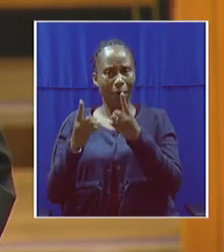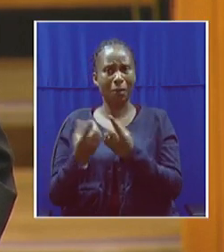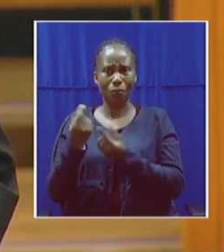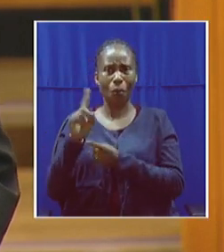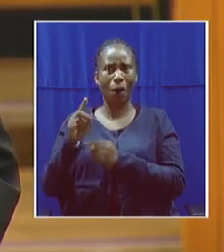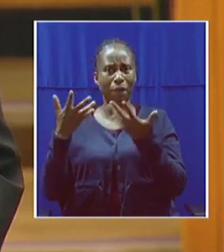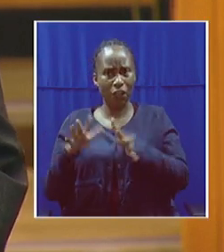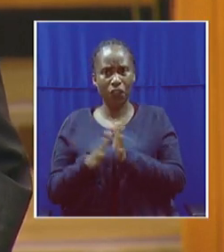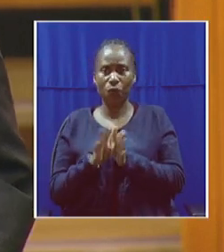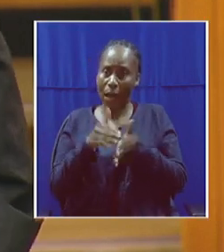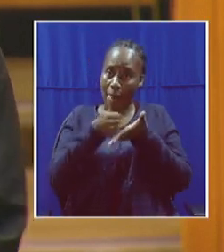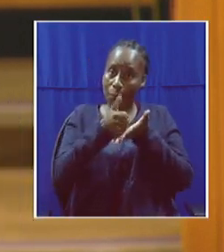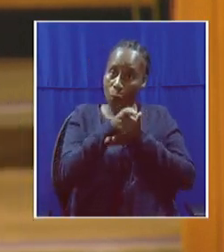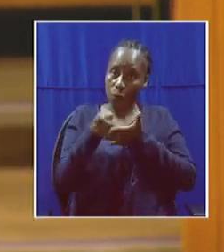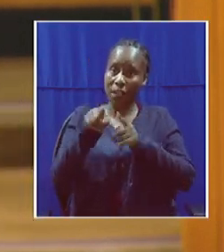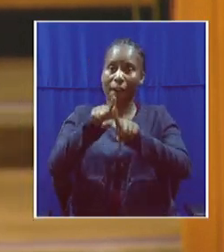and